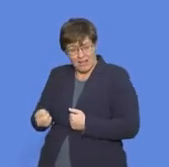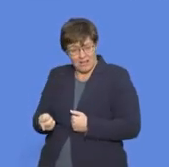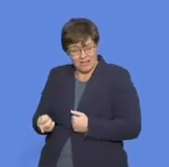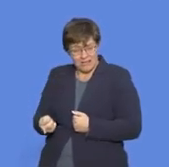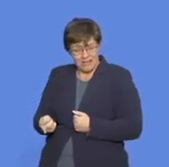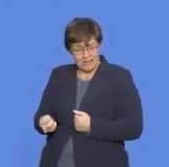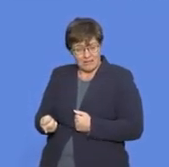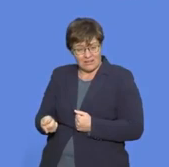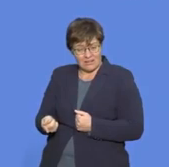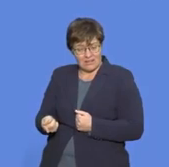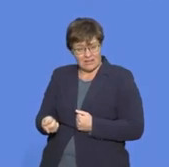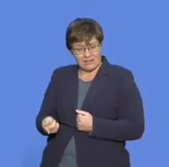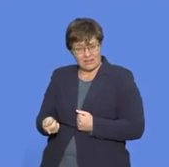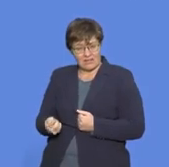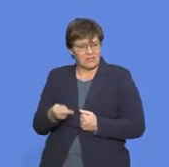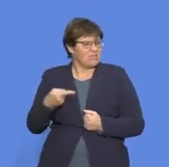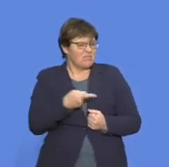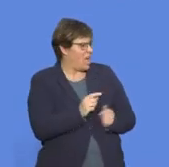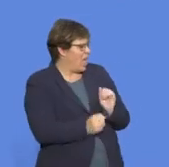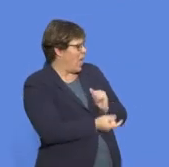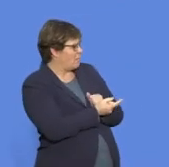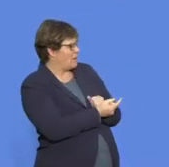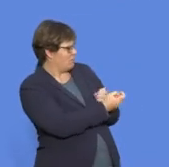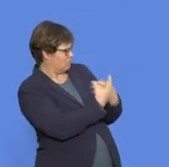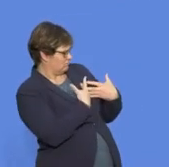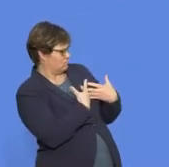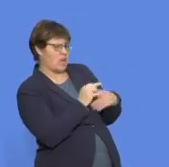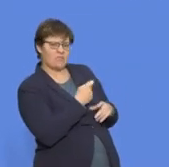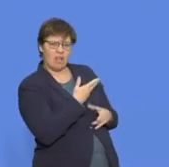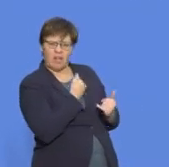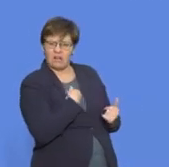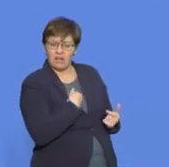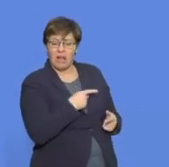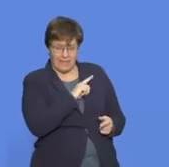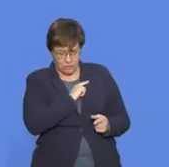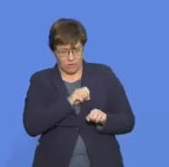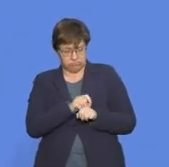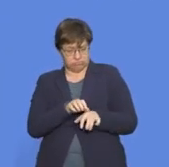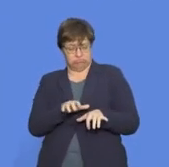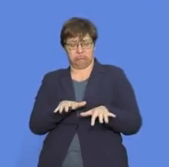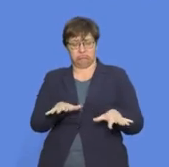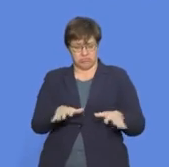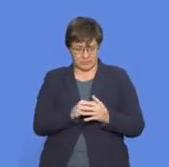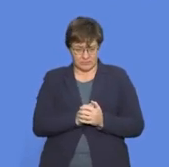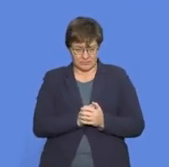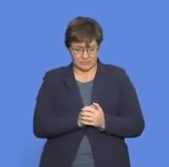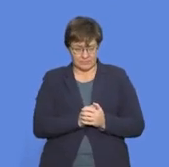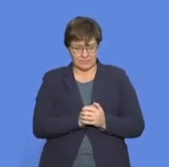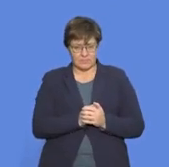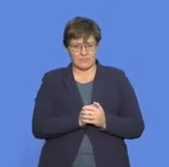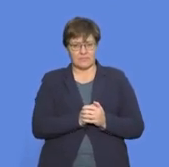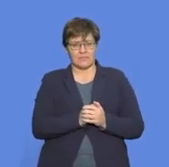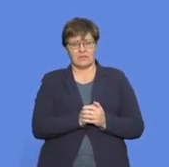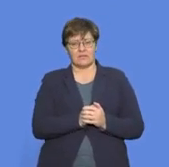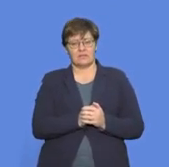people don't know what causes the disease and possibly how it is spread and things like that. So it's